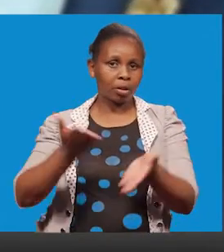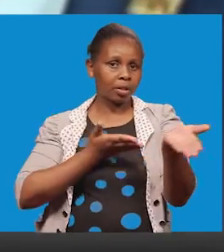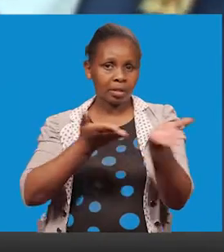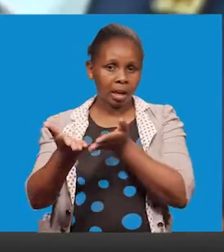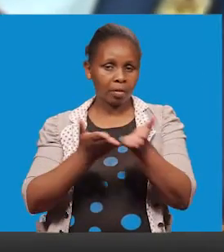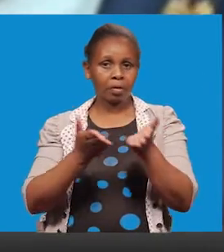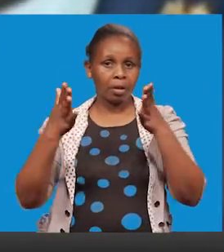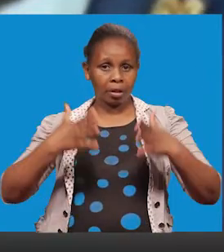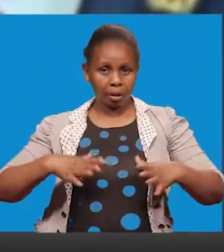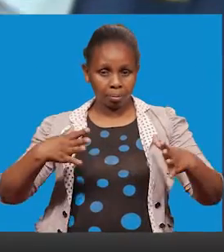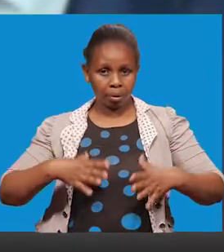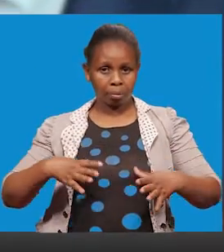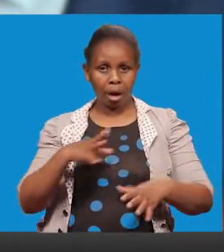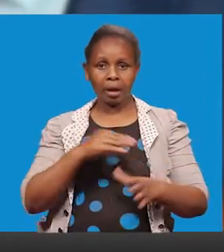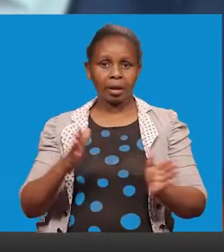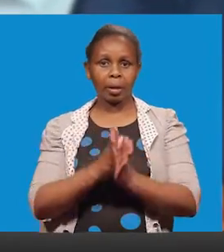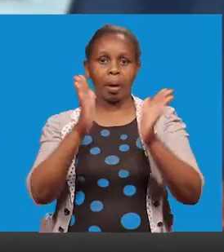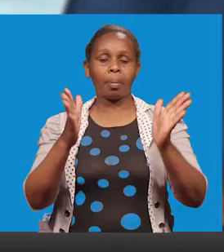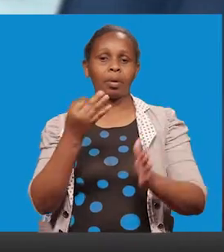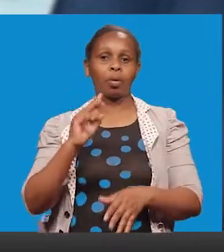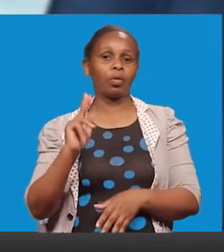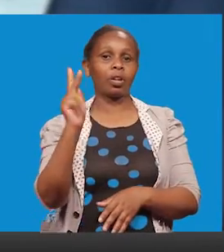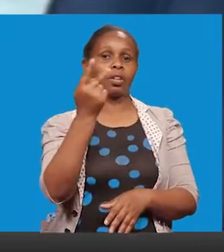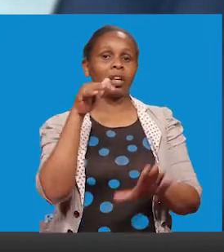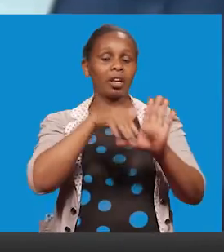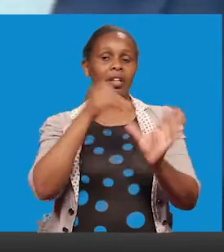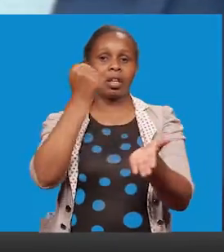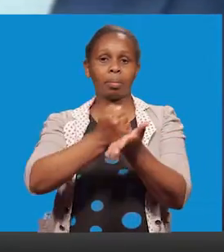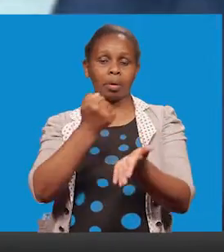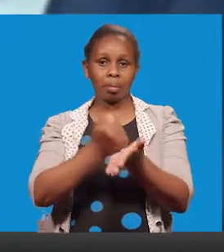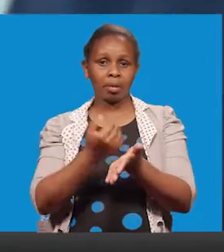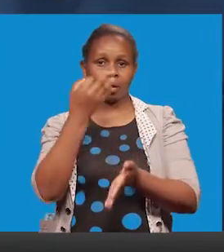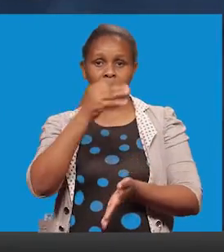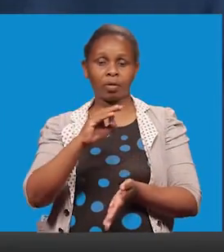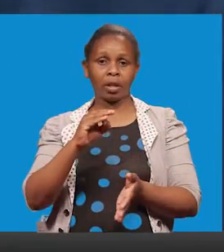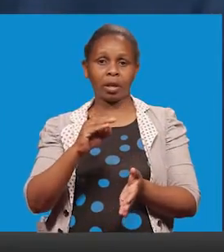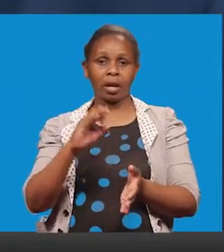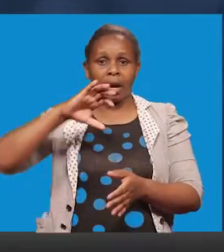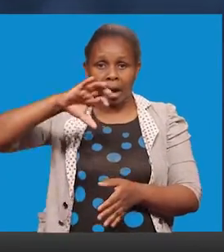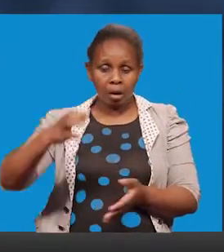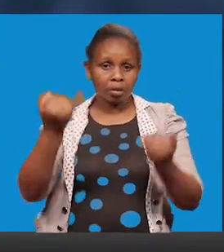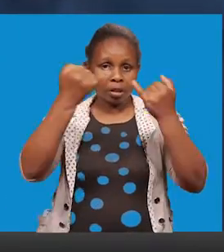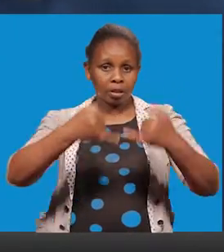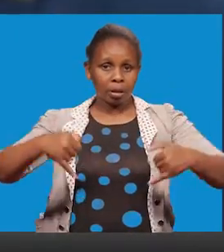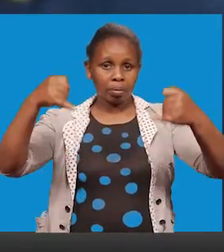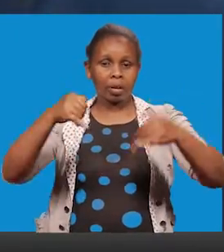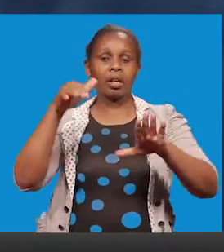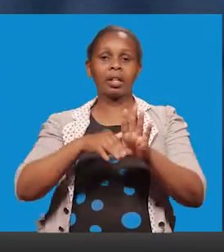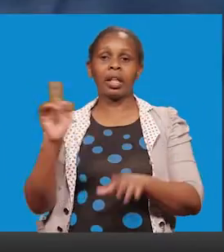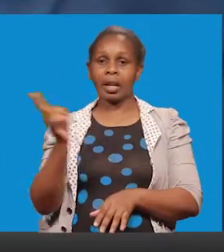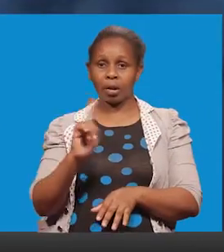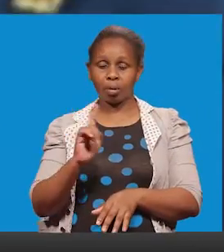the people and the Republic of Kenya in the office of the Member of County Assembly of Nairobi